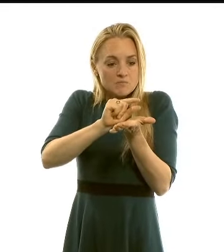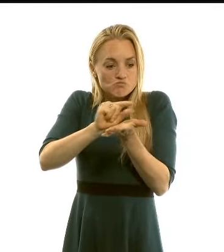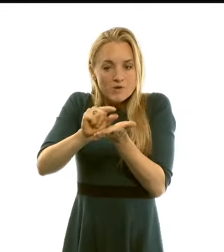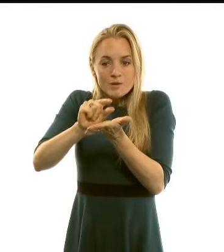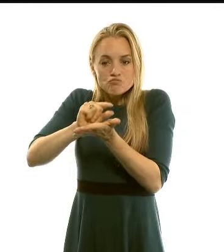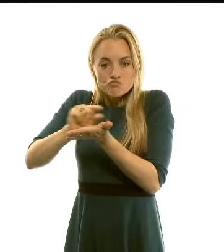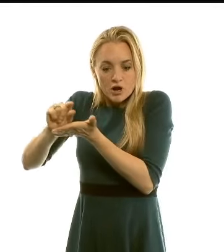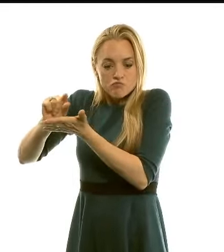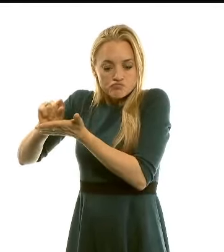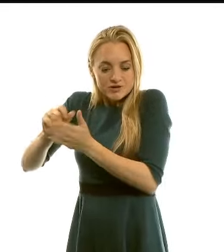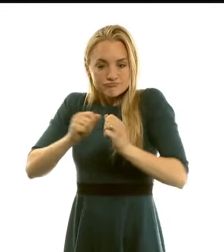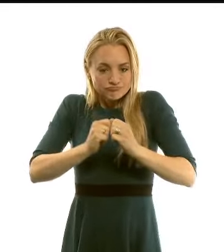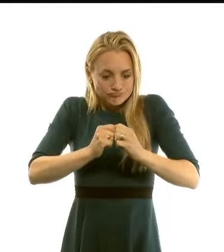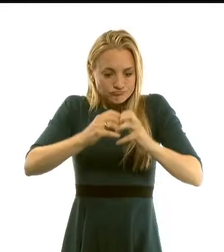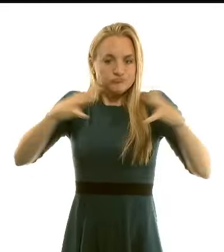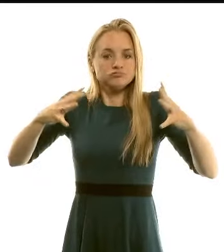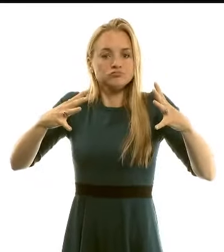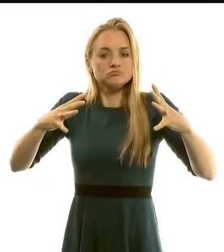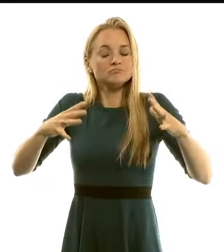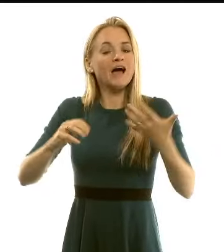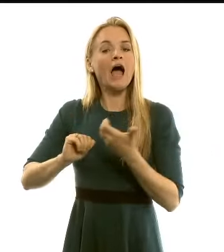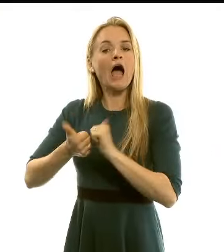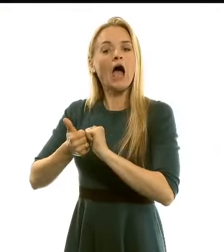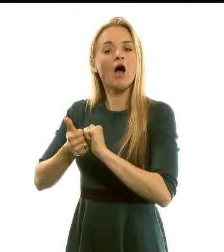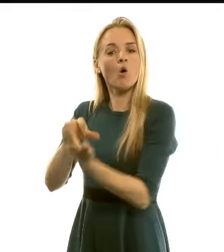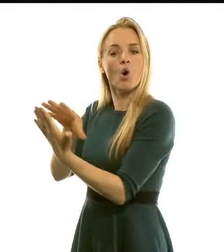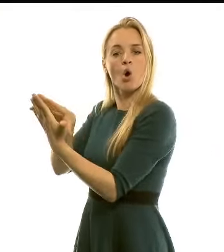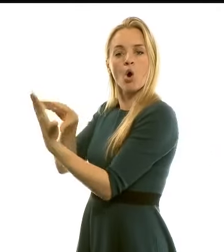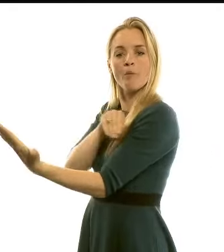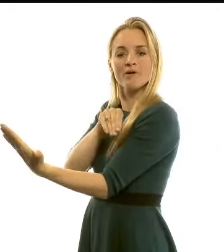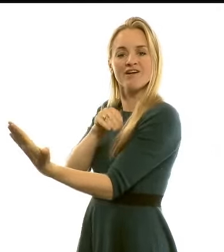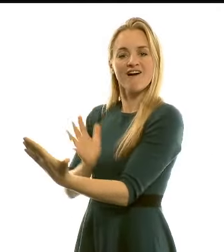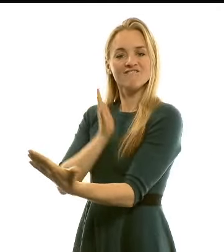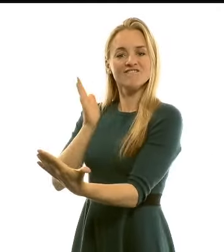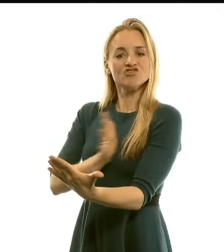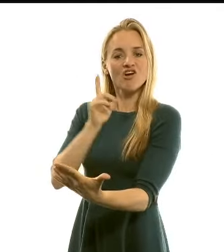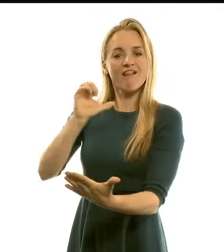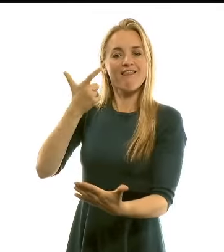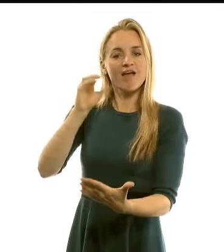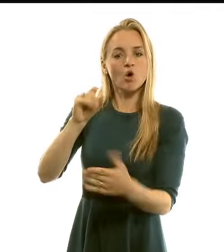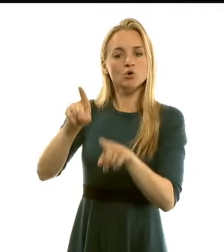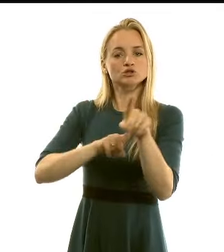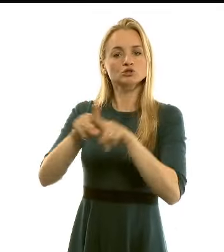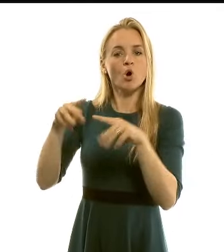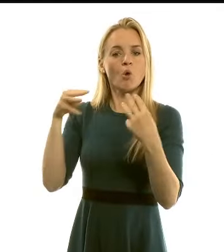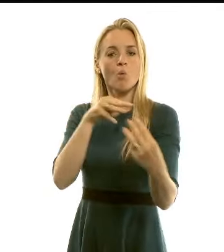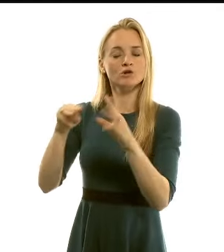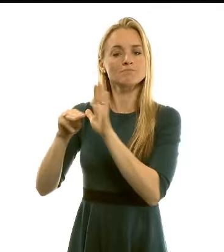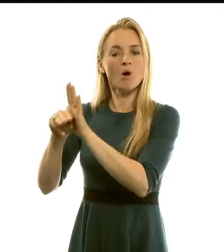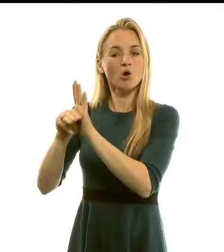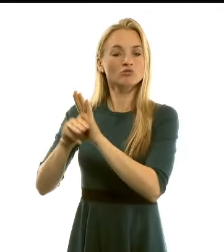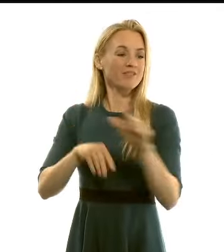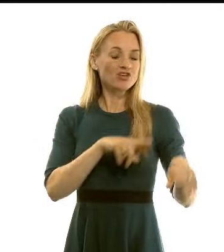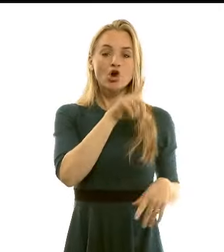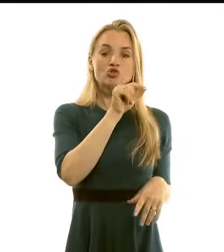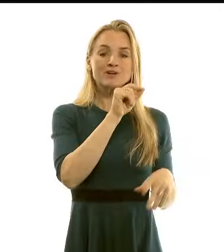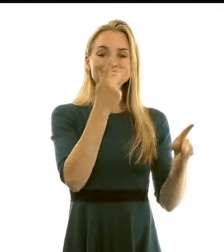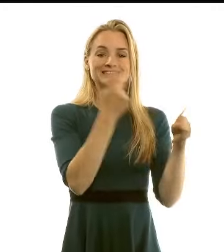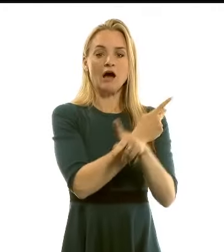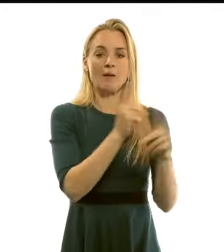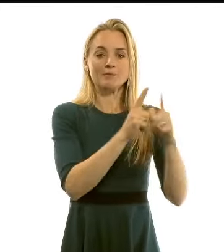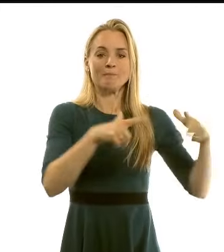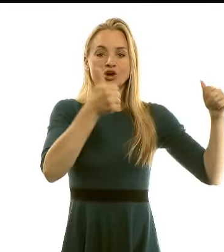official LEGO Star Wars models, but over 20 times larger. Now, these ships are so huge that if they were built in real life,